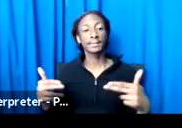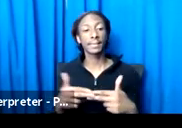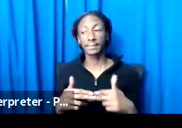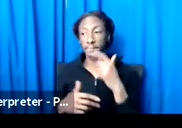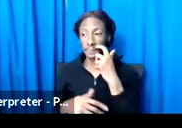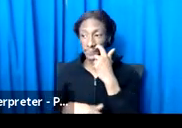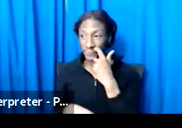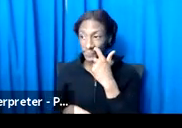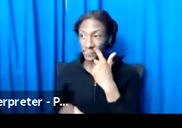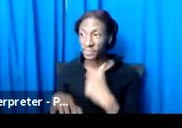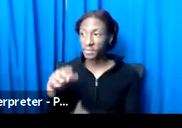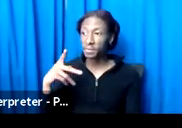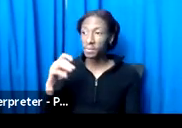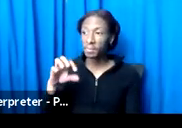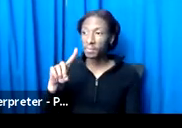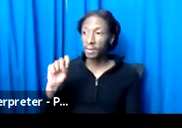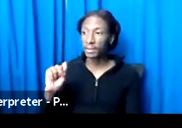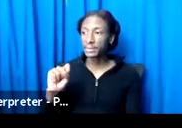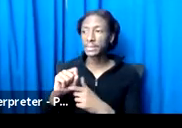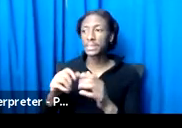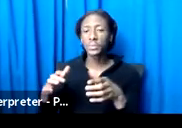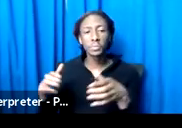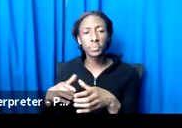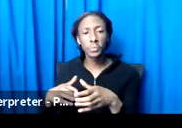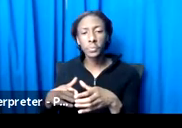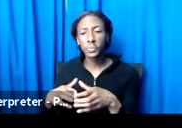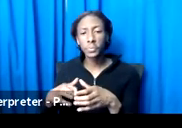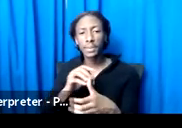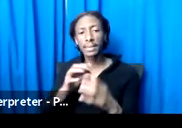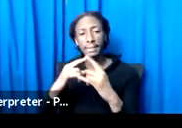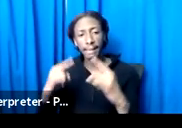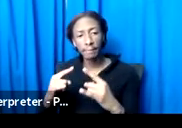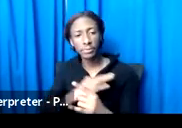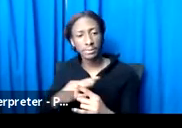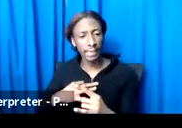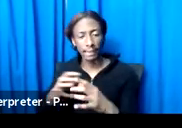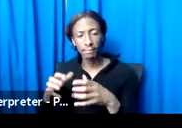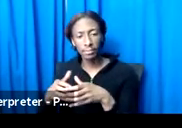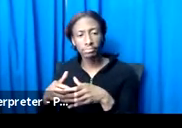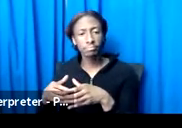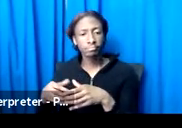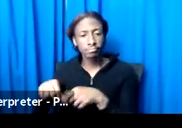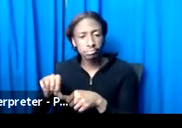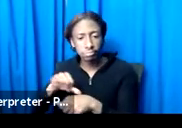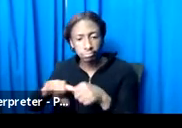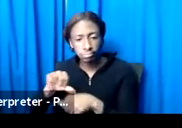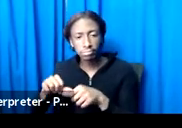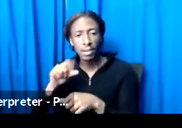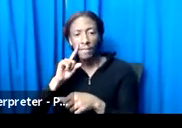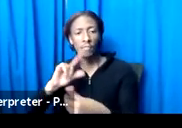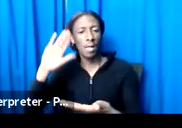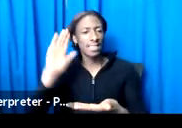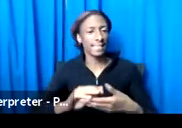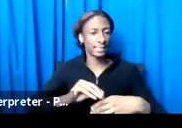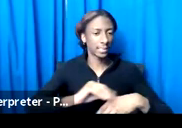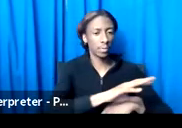Cohorts, or pods, are small groups of campers and staff who stay together throughout the day to minimize exposure to other people while at camp.